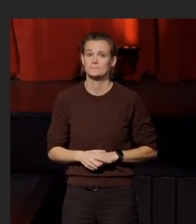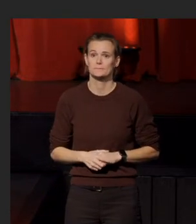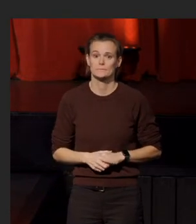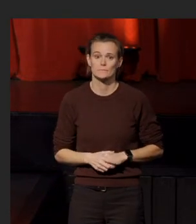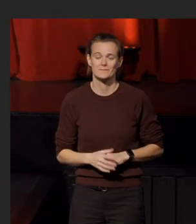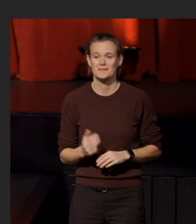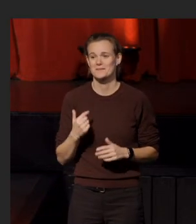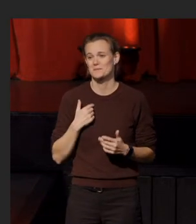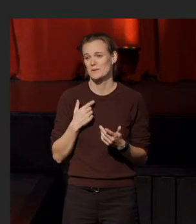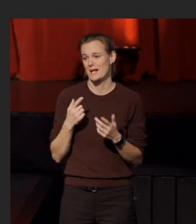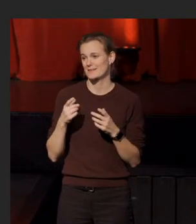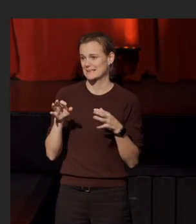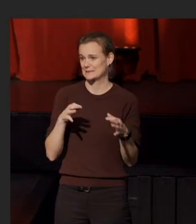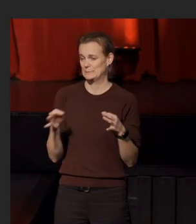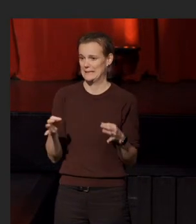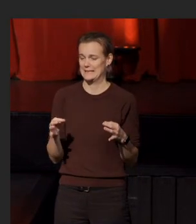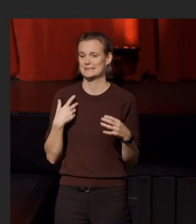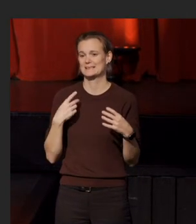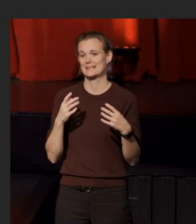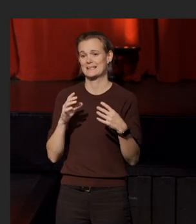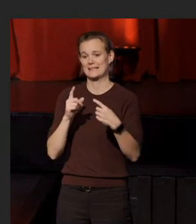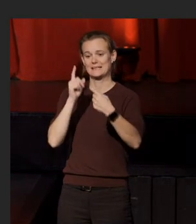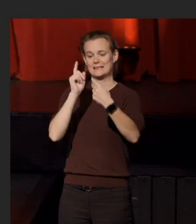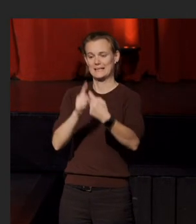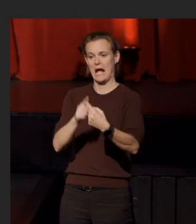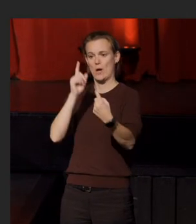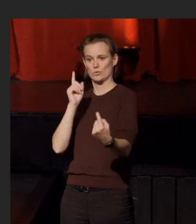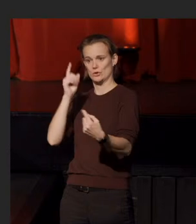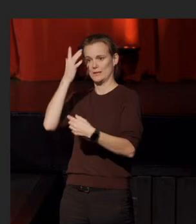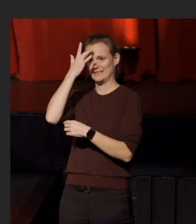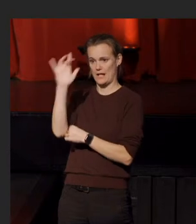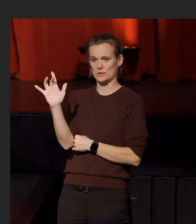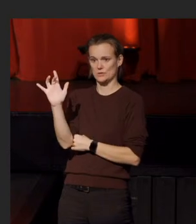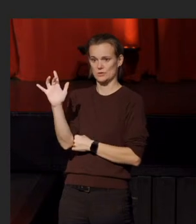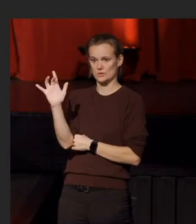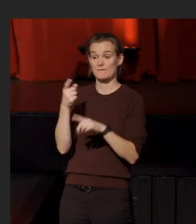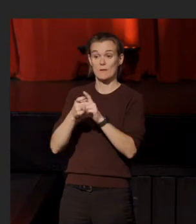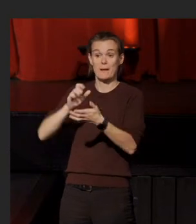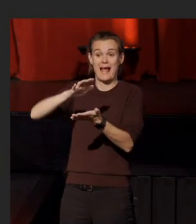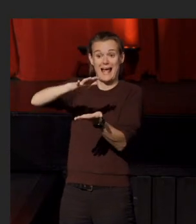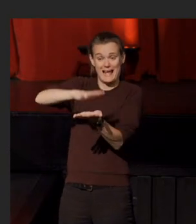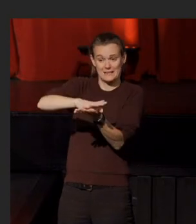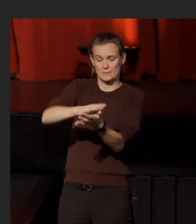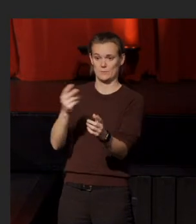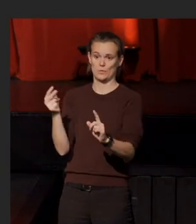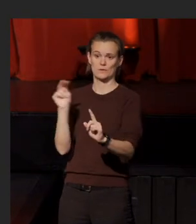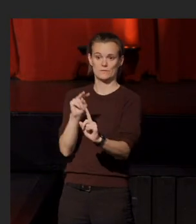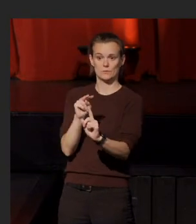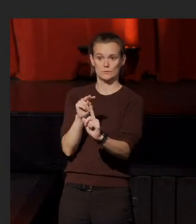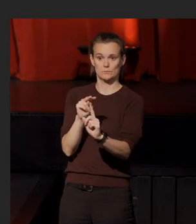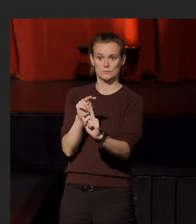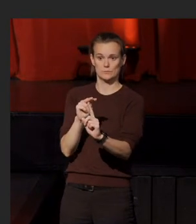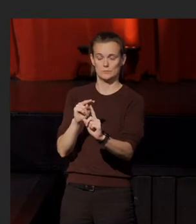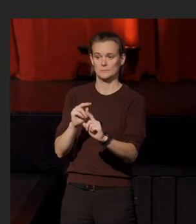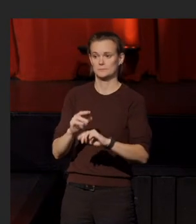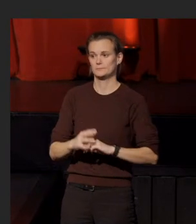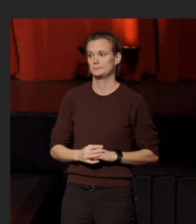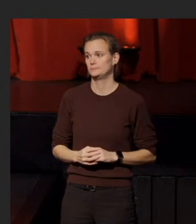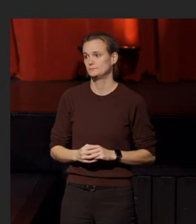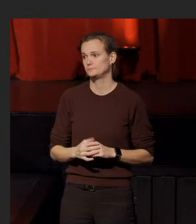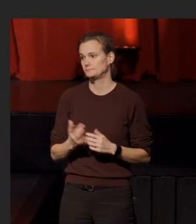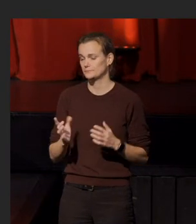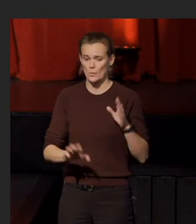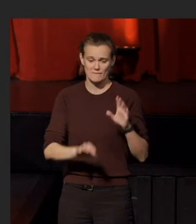do as a kind of counterintelligence for civil society from an academic perspective. We are